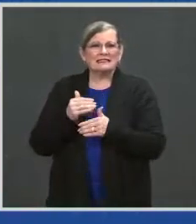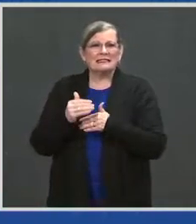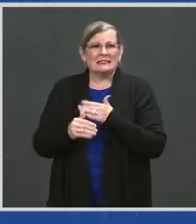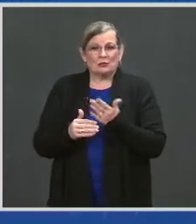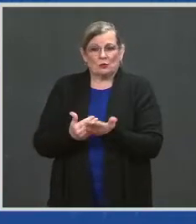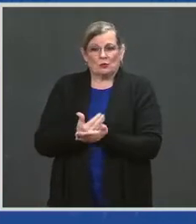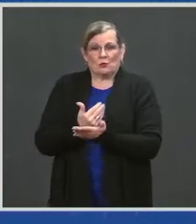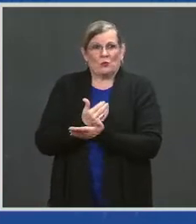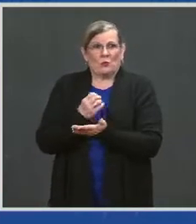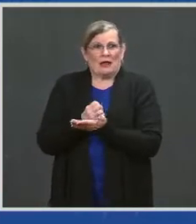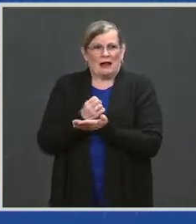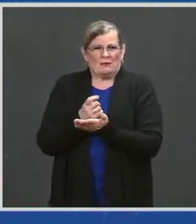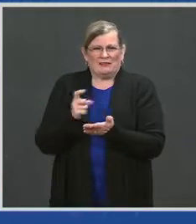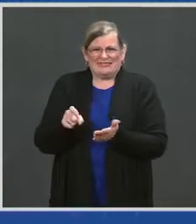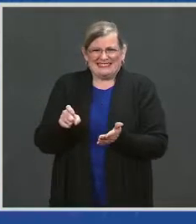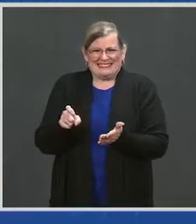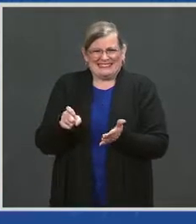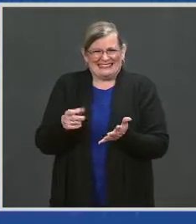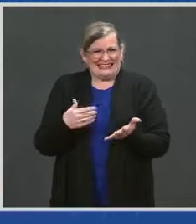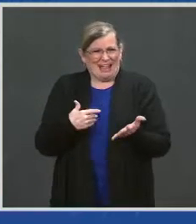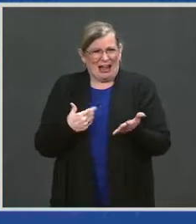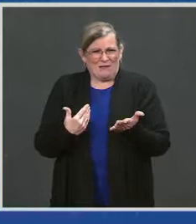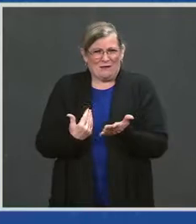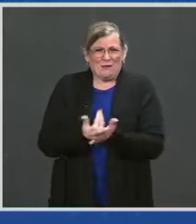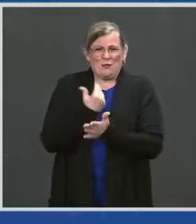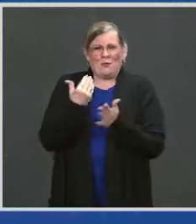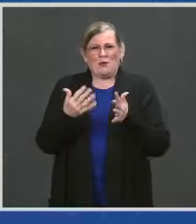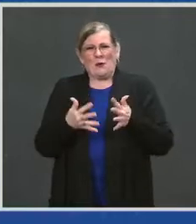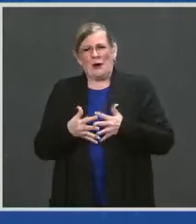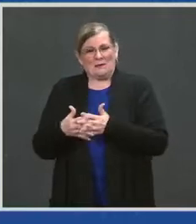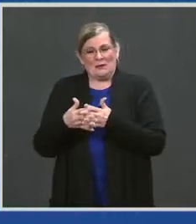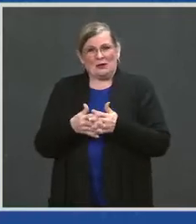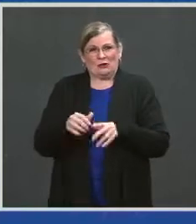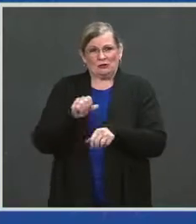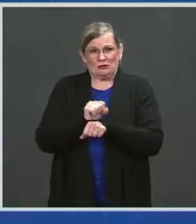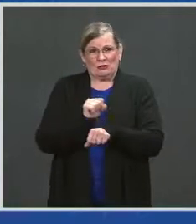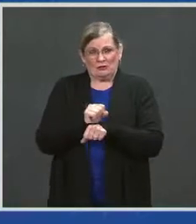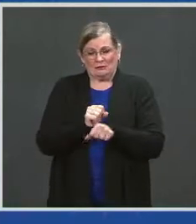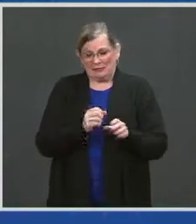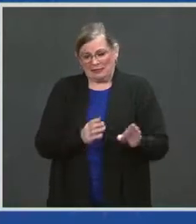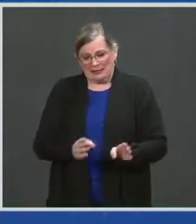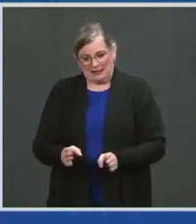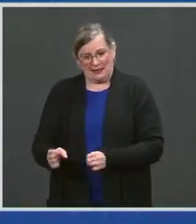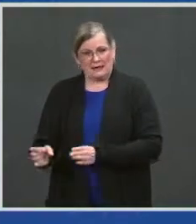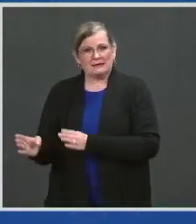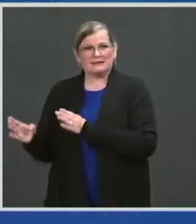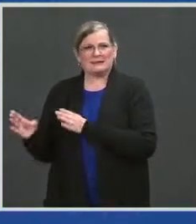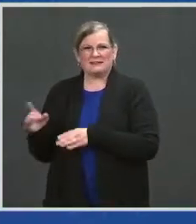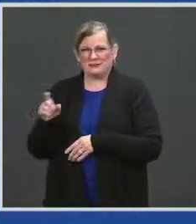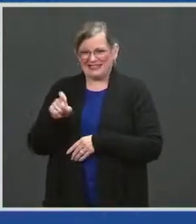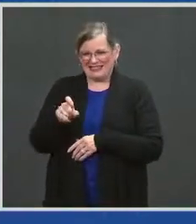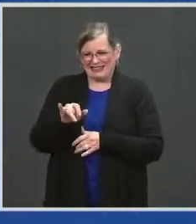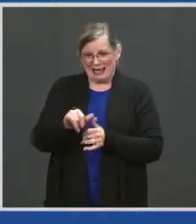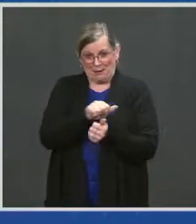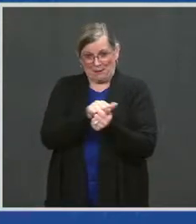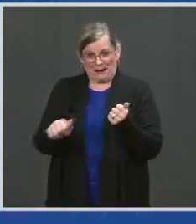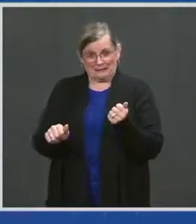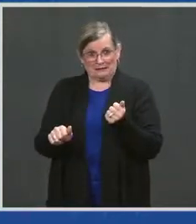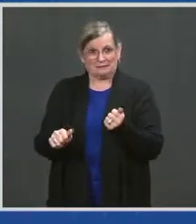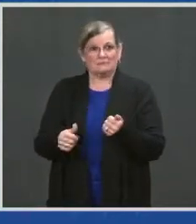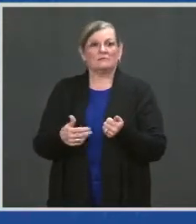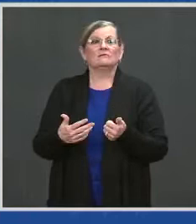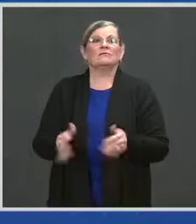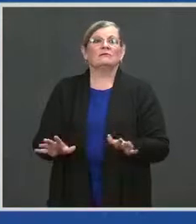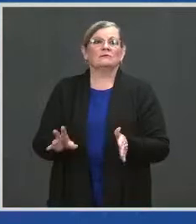to build on that foundation, to build this country back better. So the bottom line is this. Today's report is good